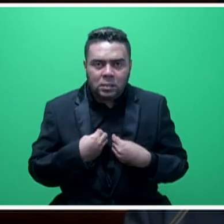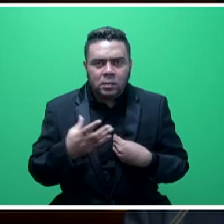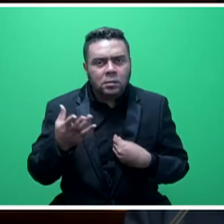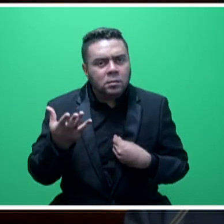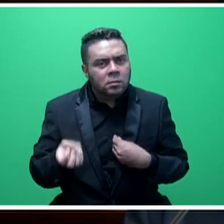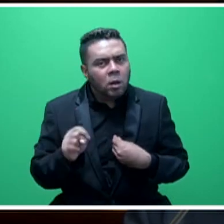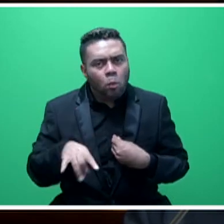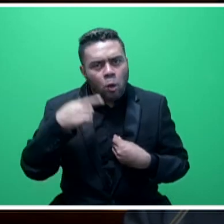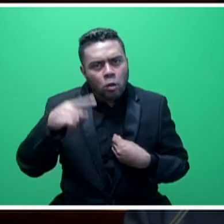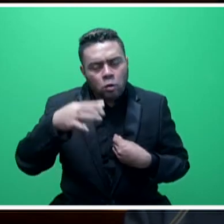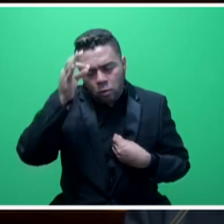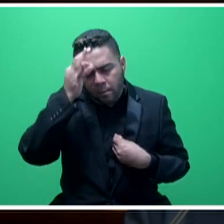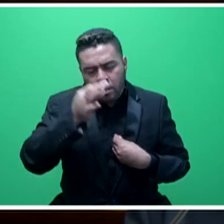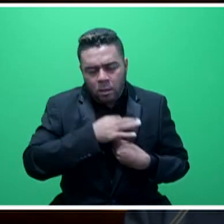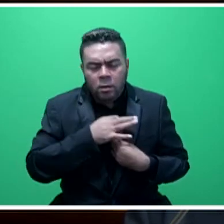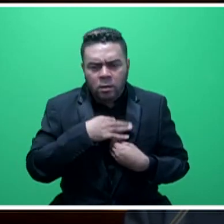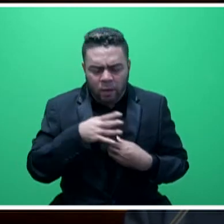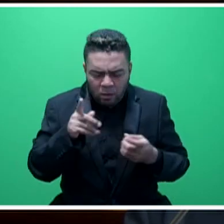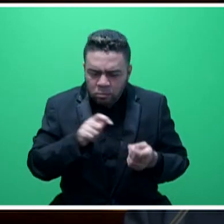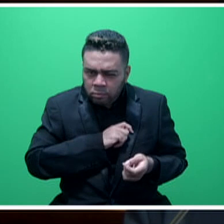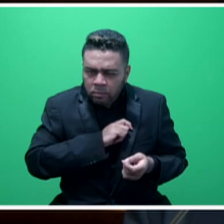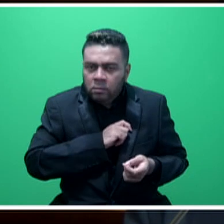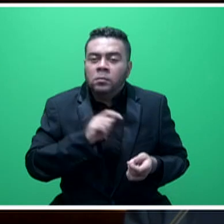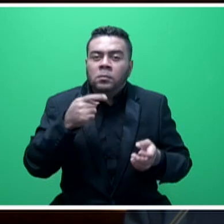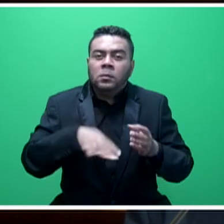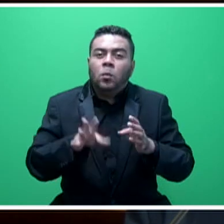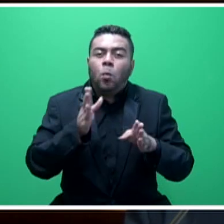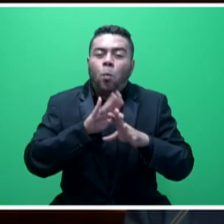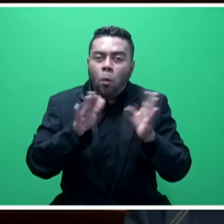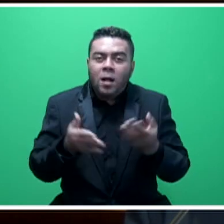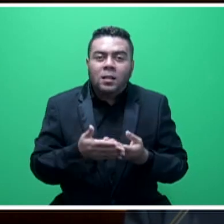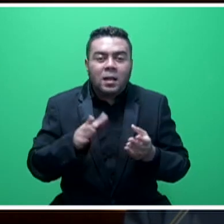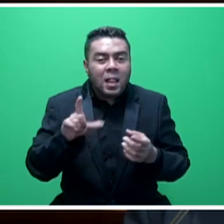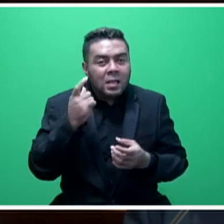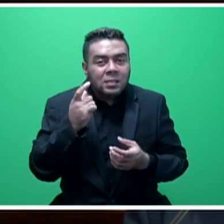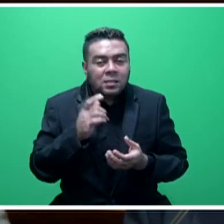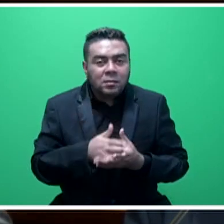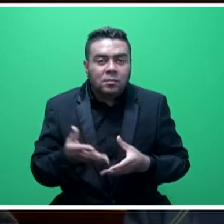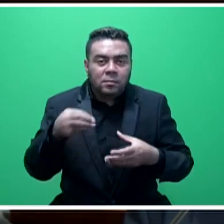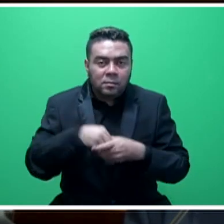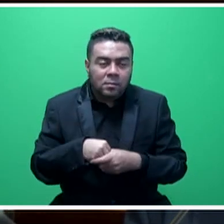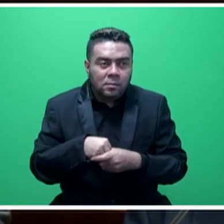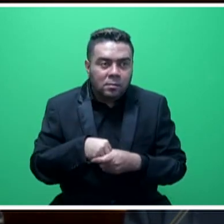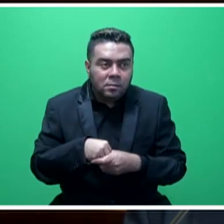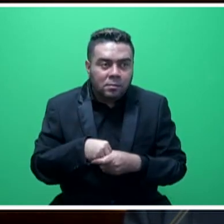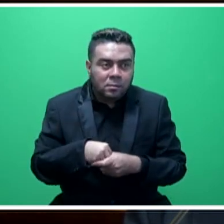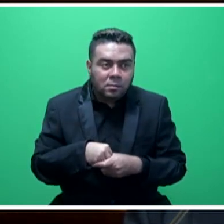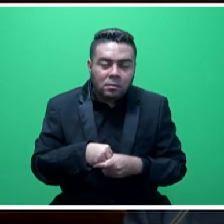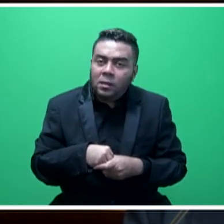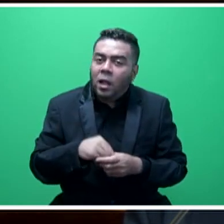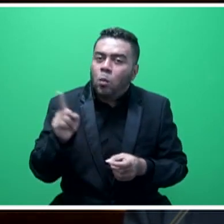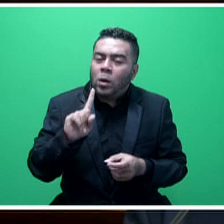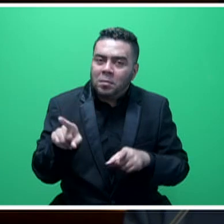continue to believe in our ability to produce world-class products, Mr. Speaker, and enhance the Fijian-made brand and what it stands